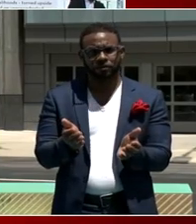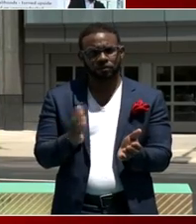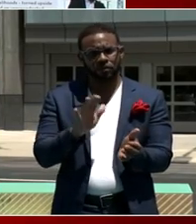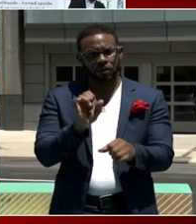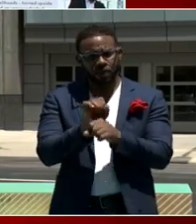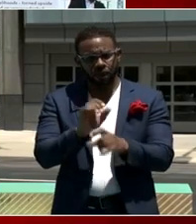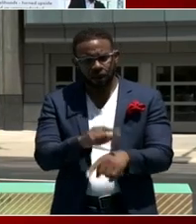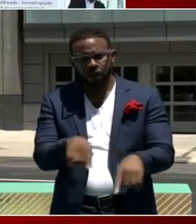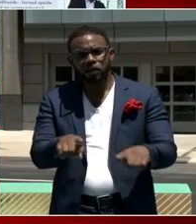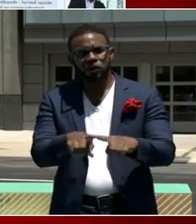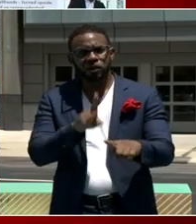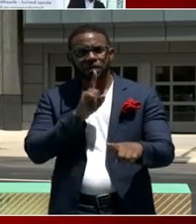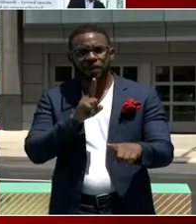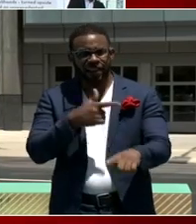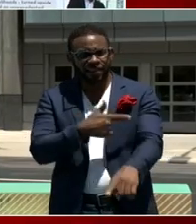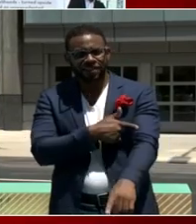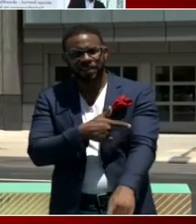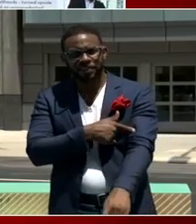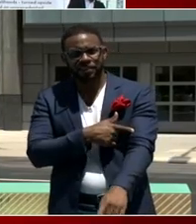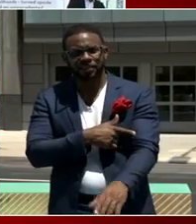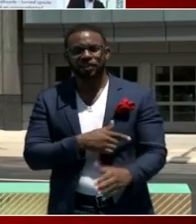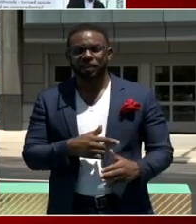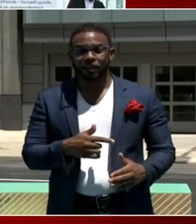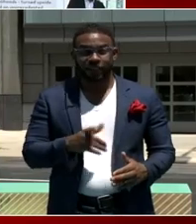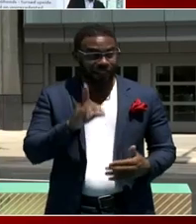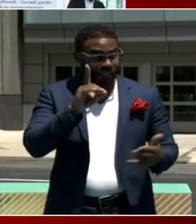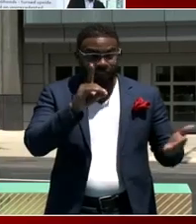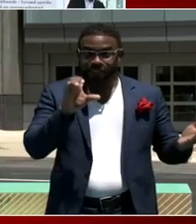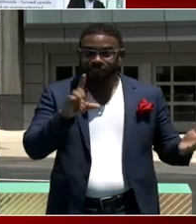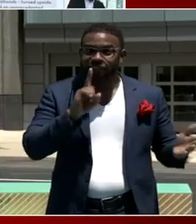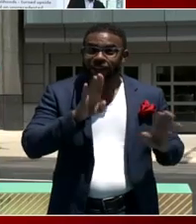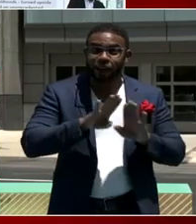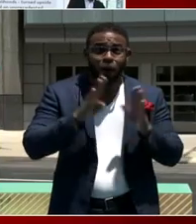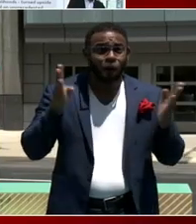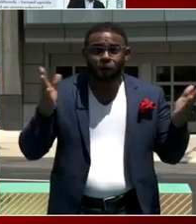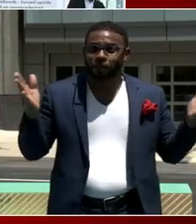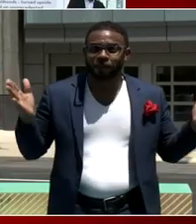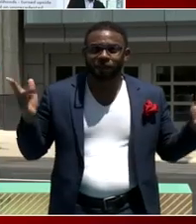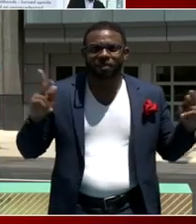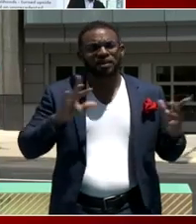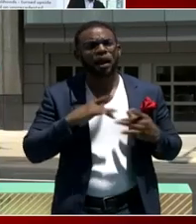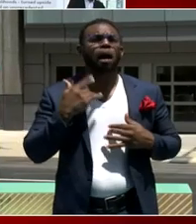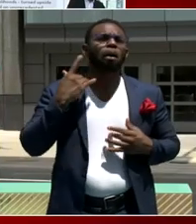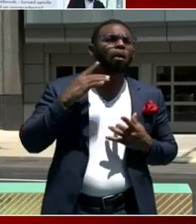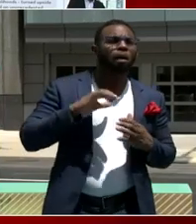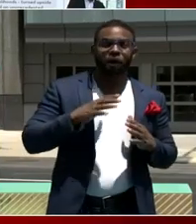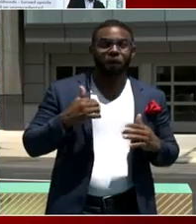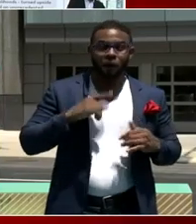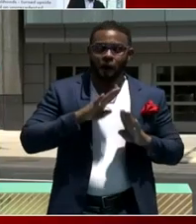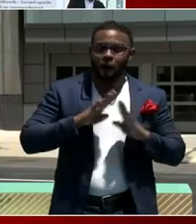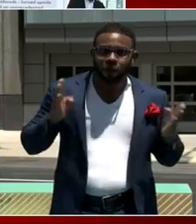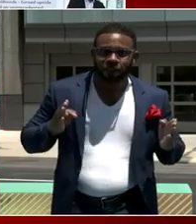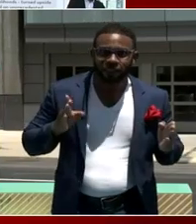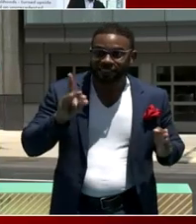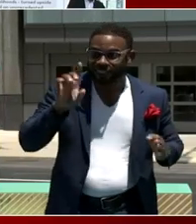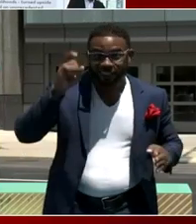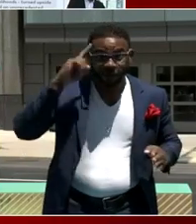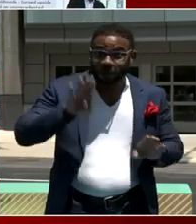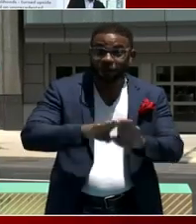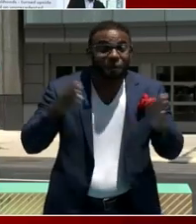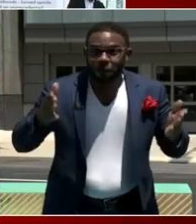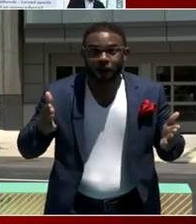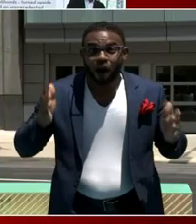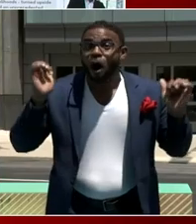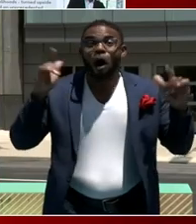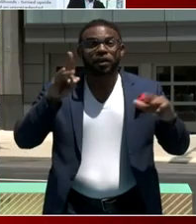your employees to be vaccinated. The district is open. People say, when are you going to open? We're open. D.C. government is